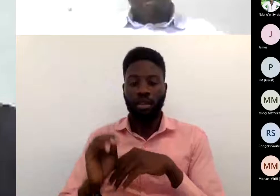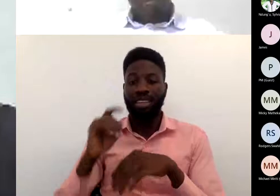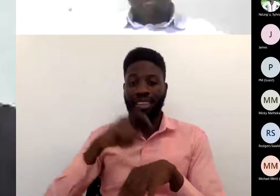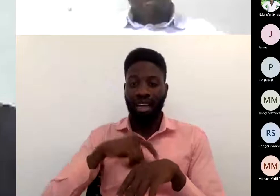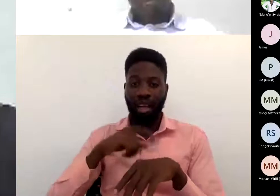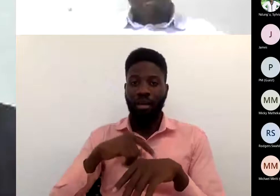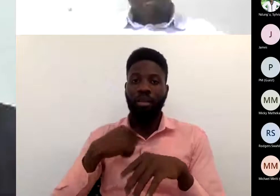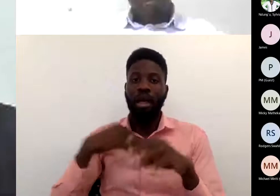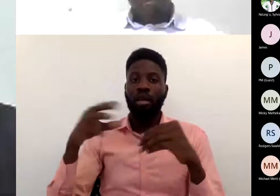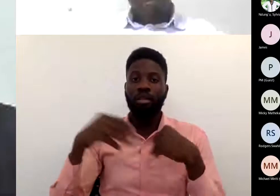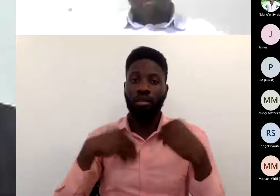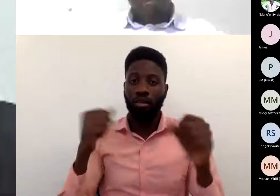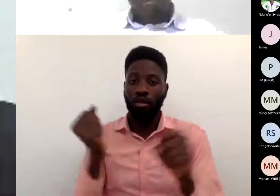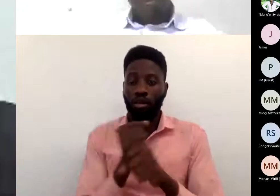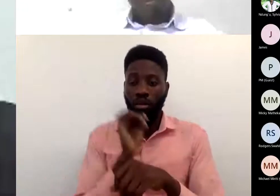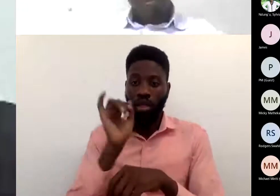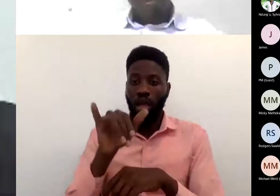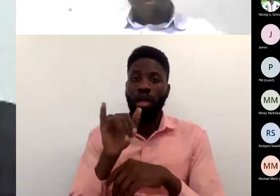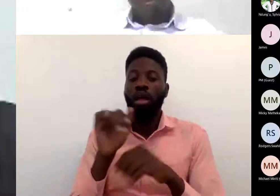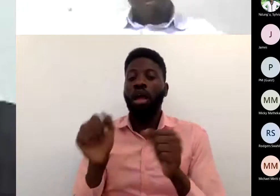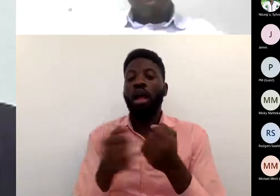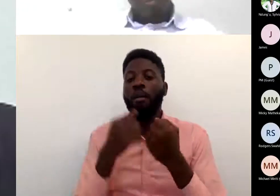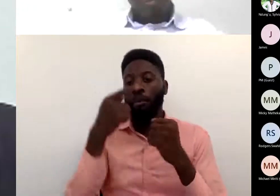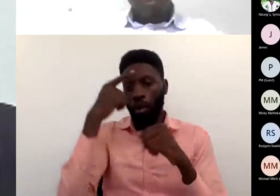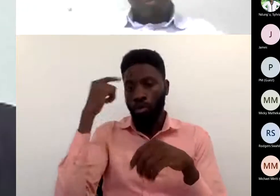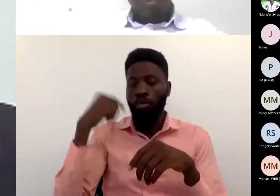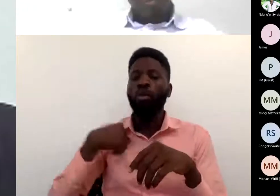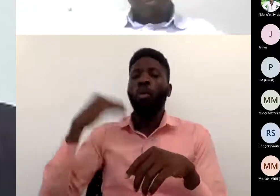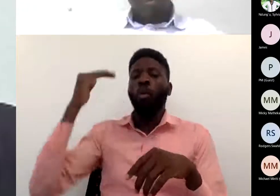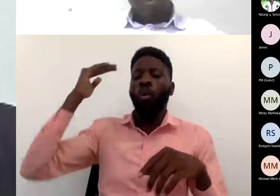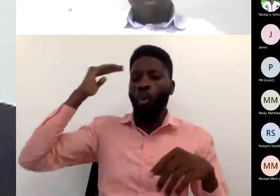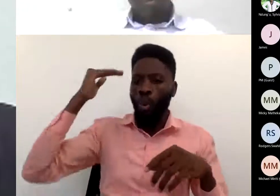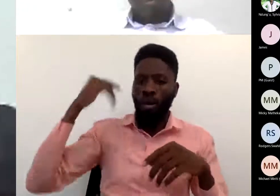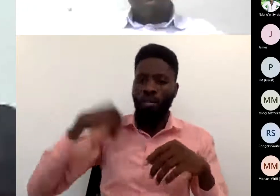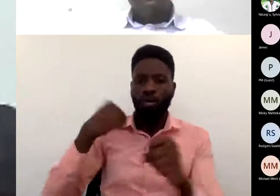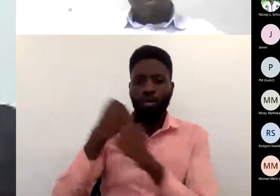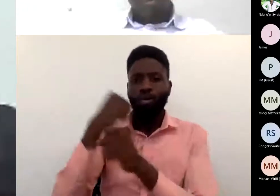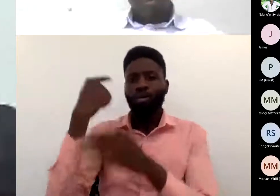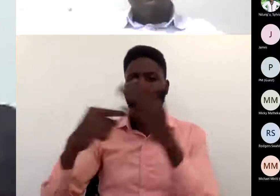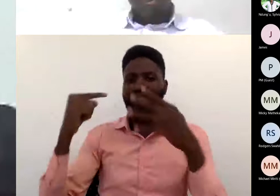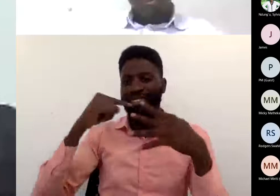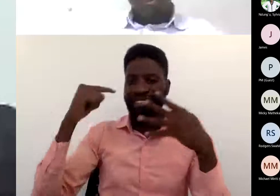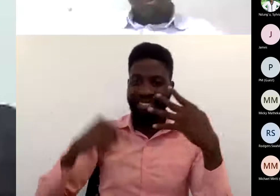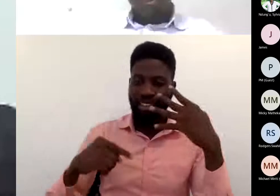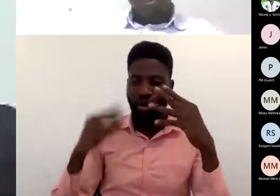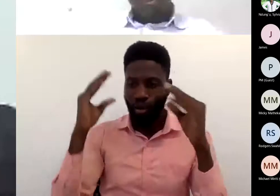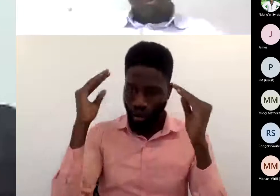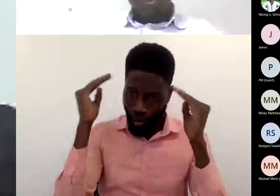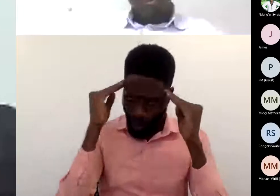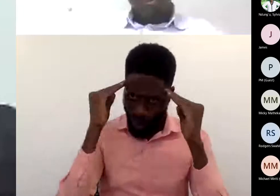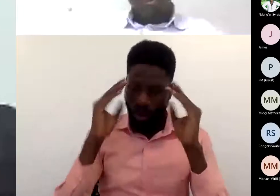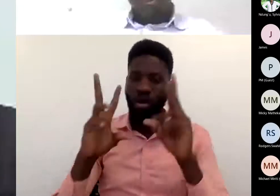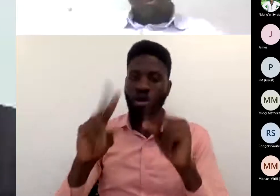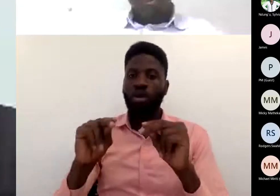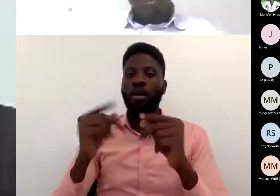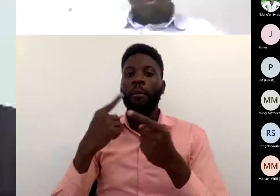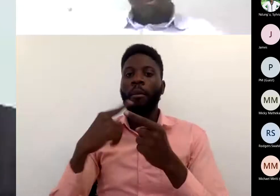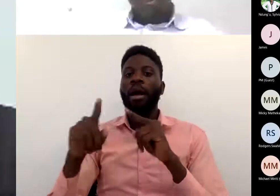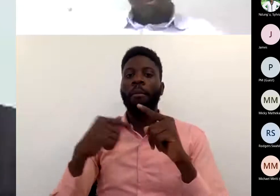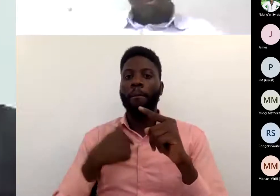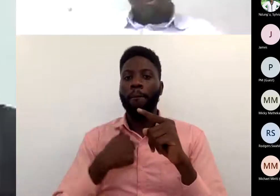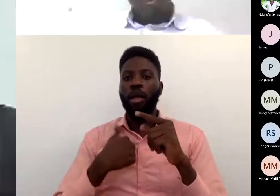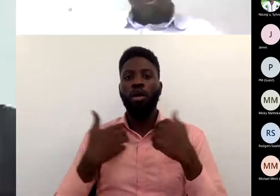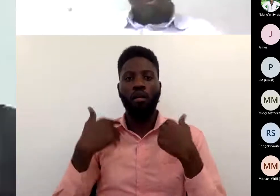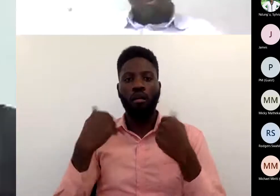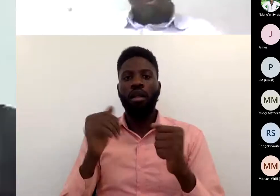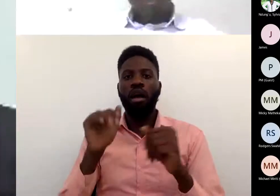job, it's not because I knew exactly what I would be doing, but I was bold enough to ask anyway.